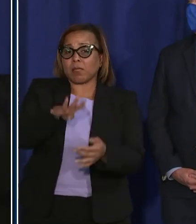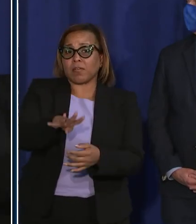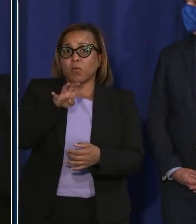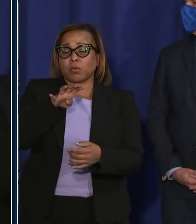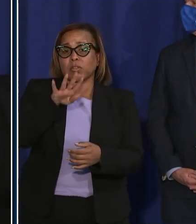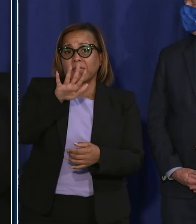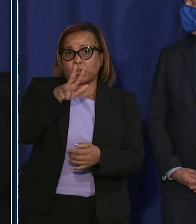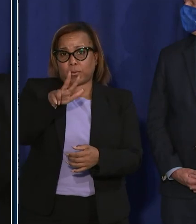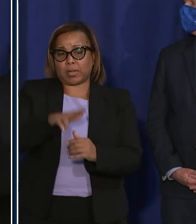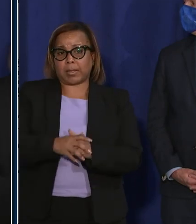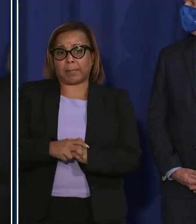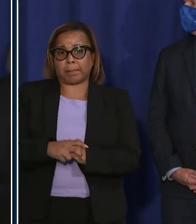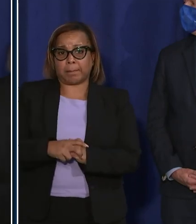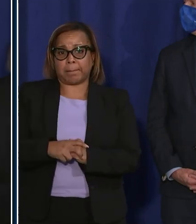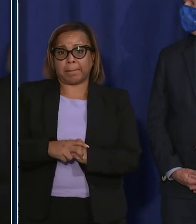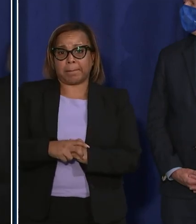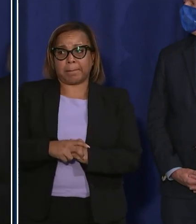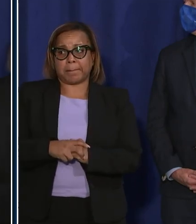4,453.